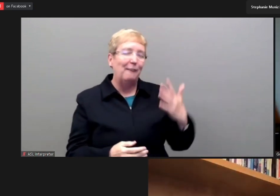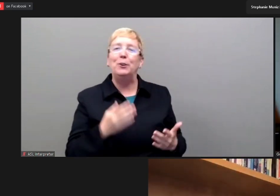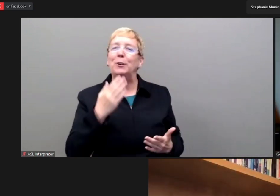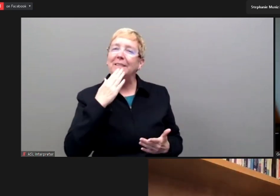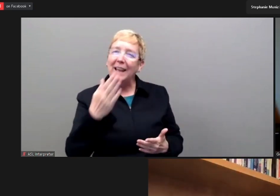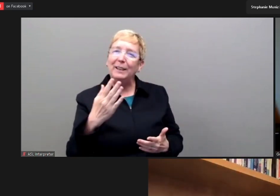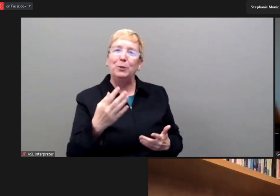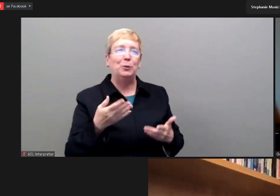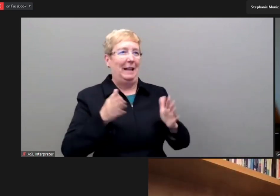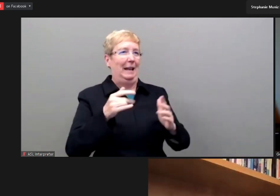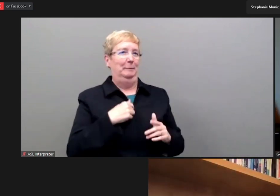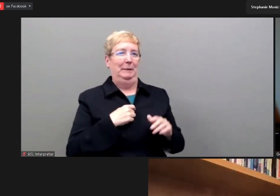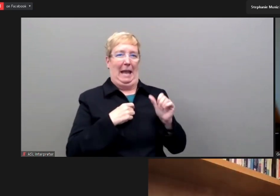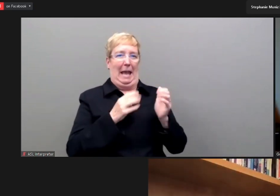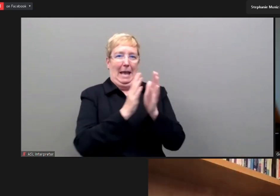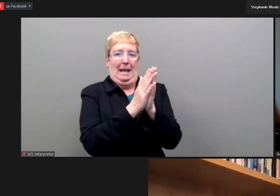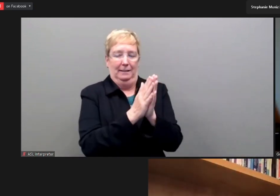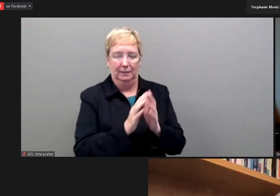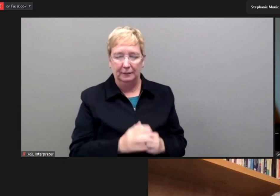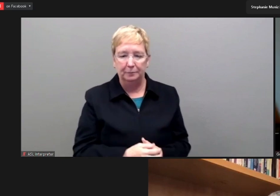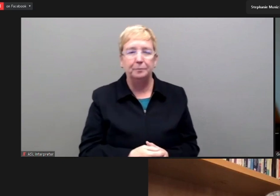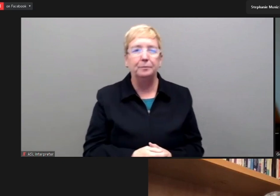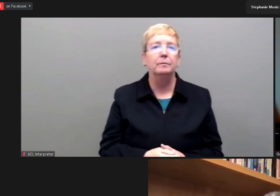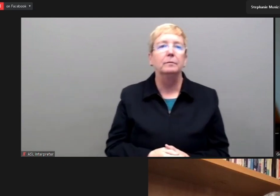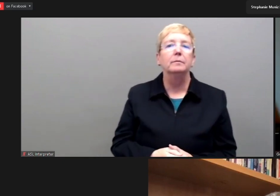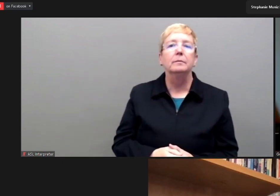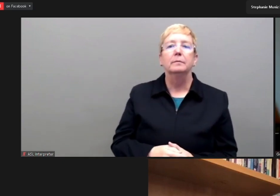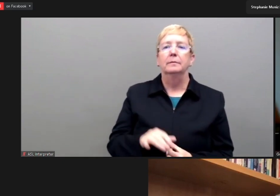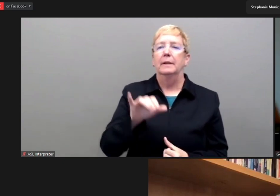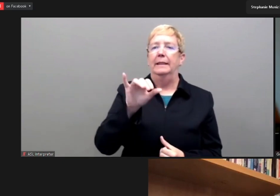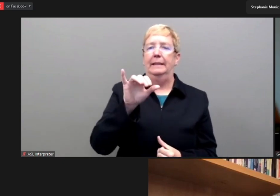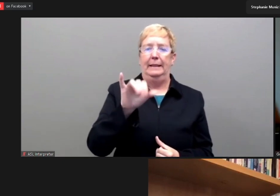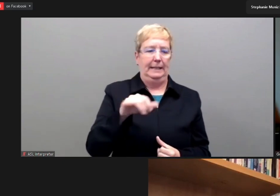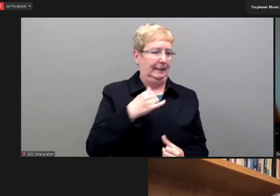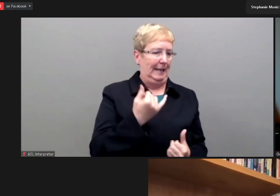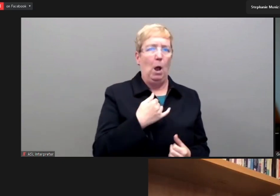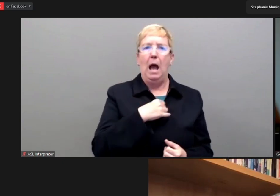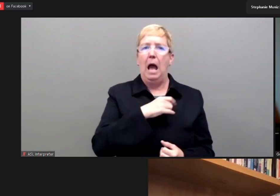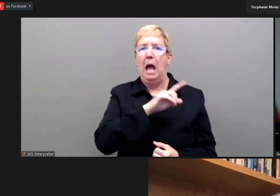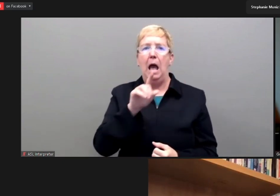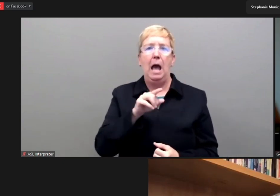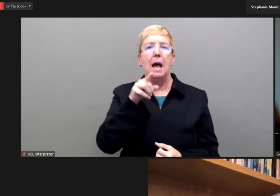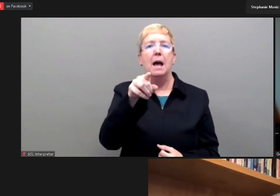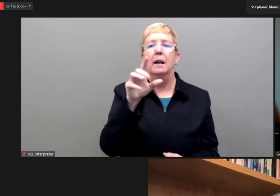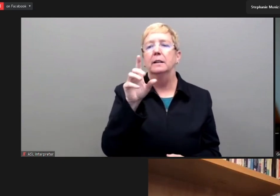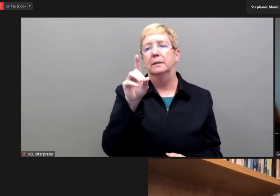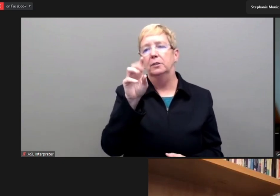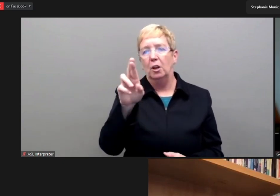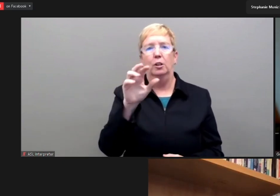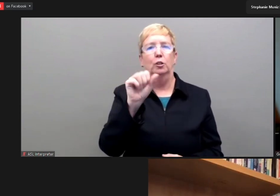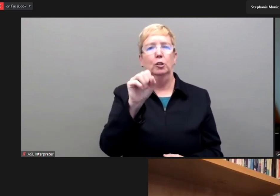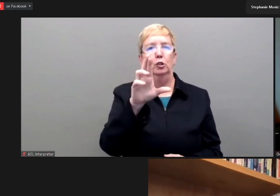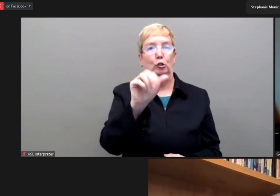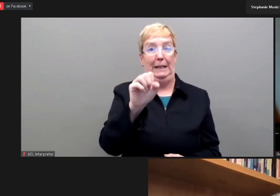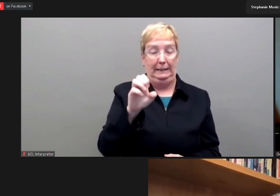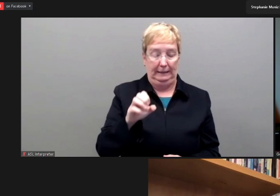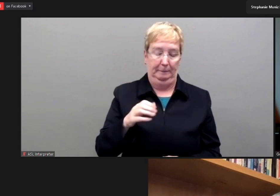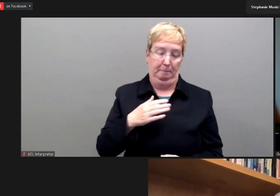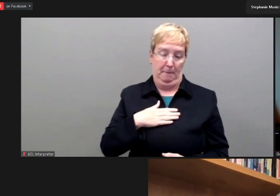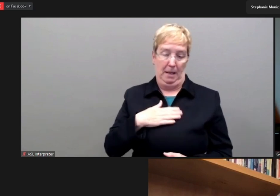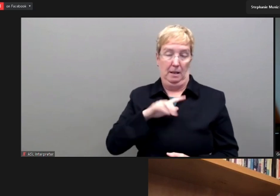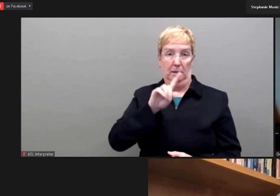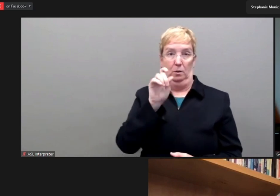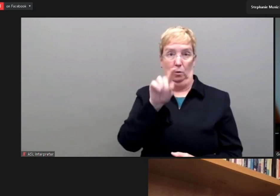question. This is actually going to be for Dr. Scrace. Our question is,